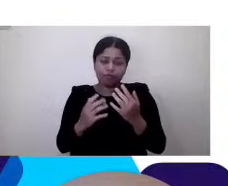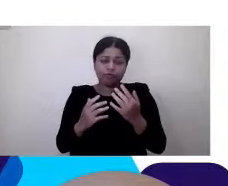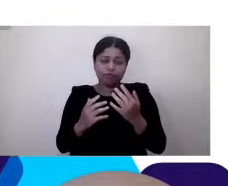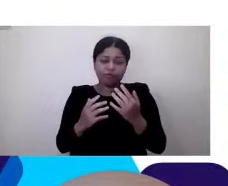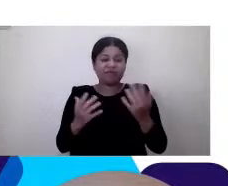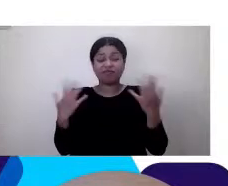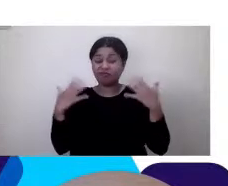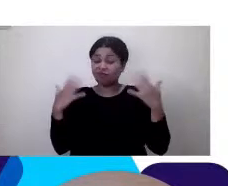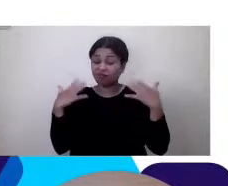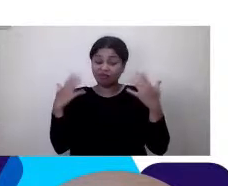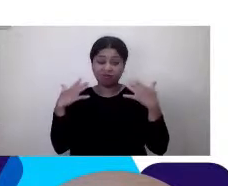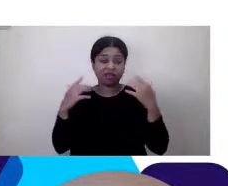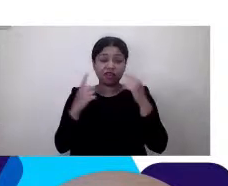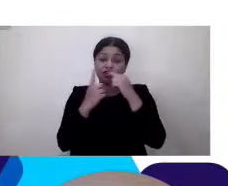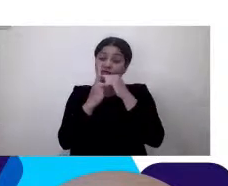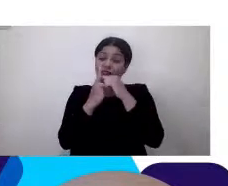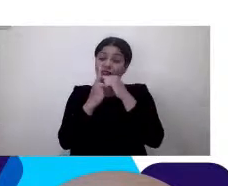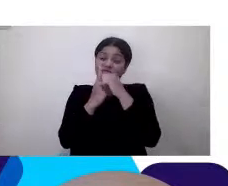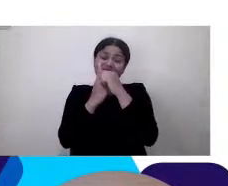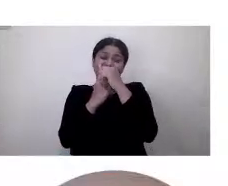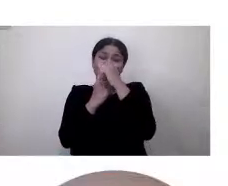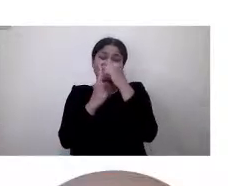2023.